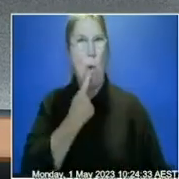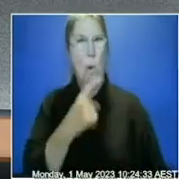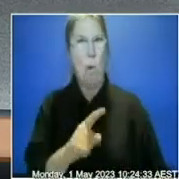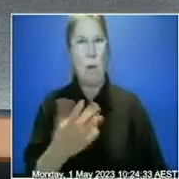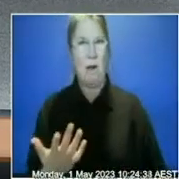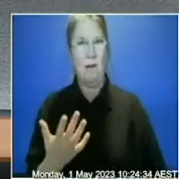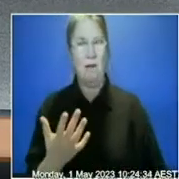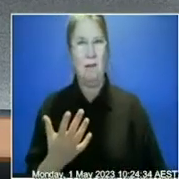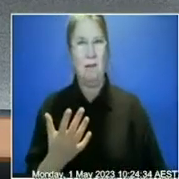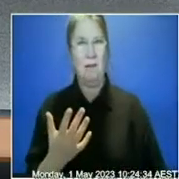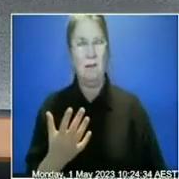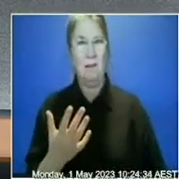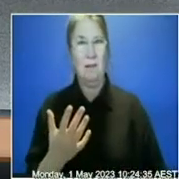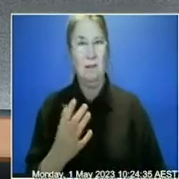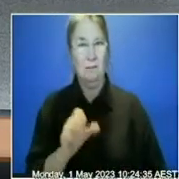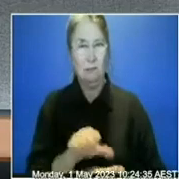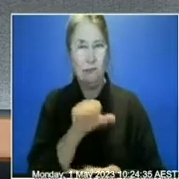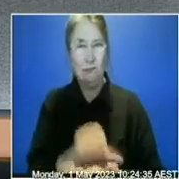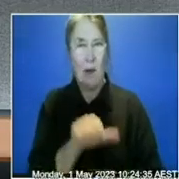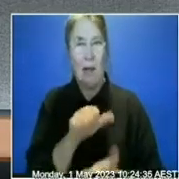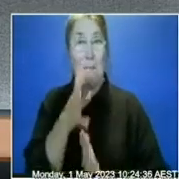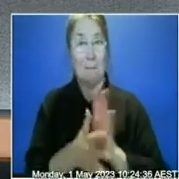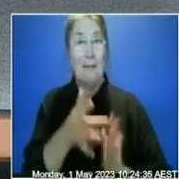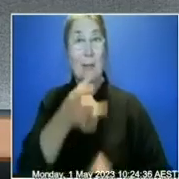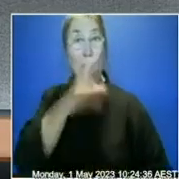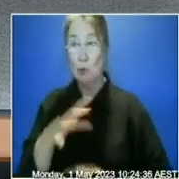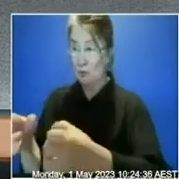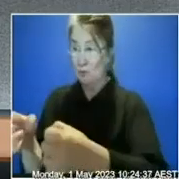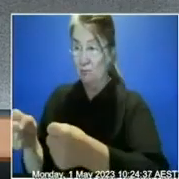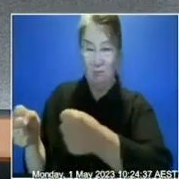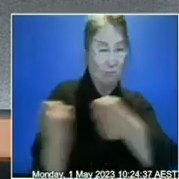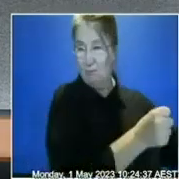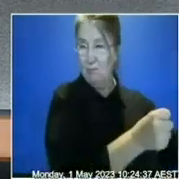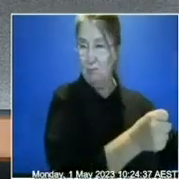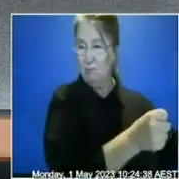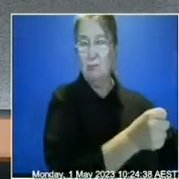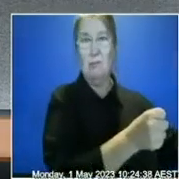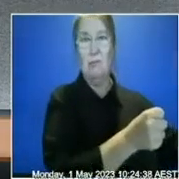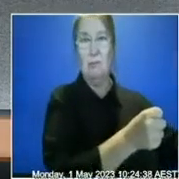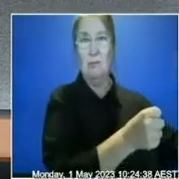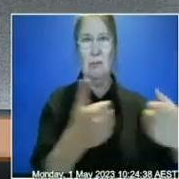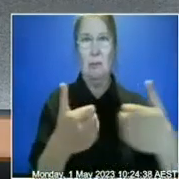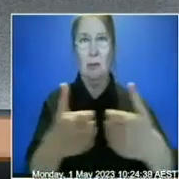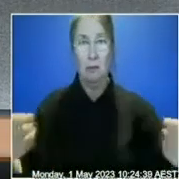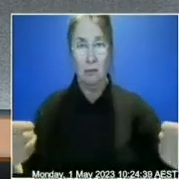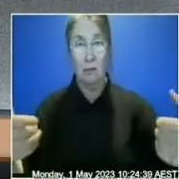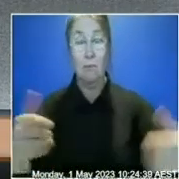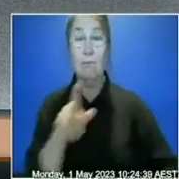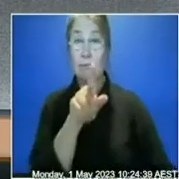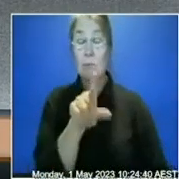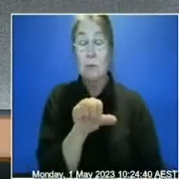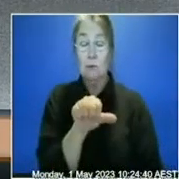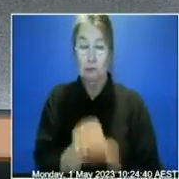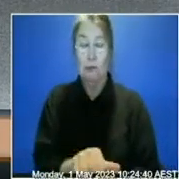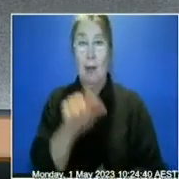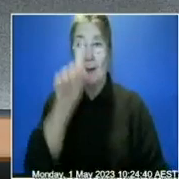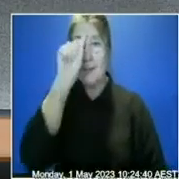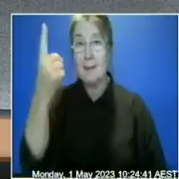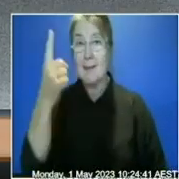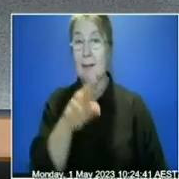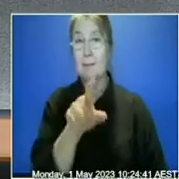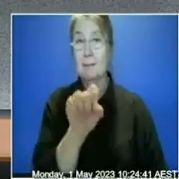Can I ask a follow-up question? As the Royal Commission found historically,